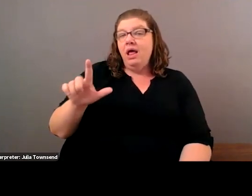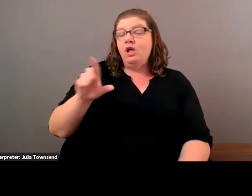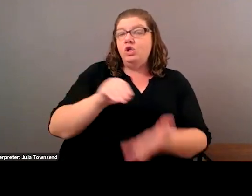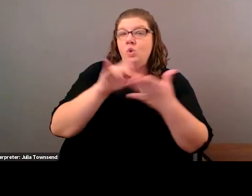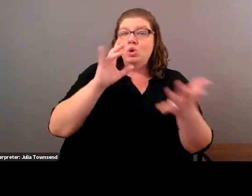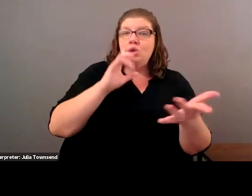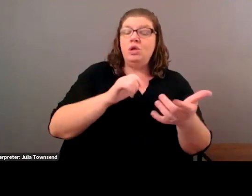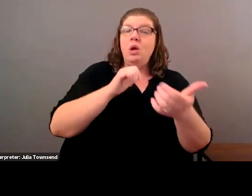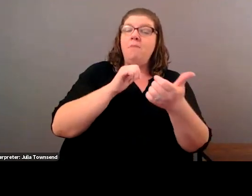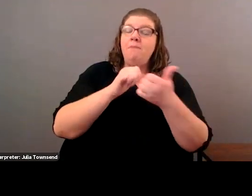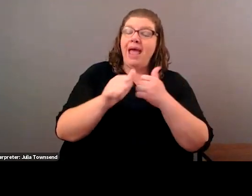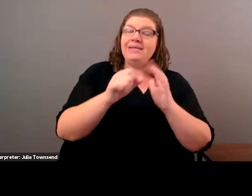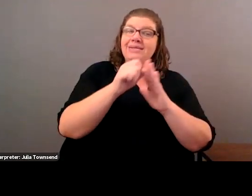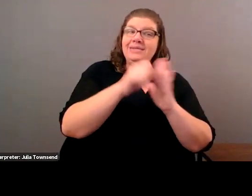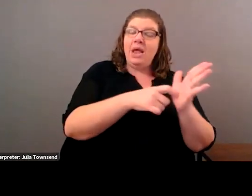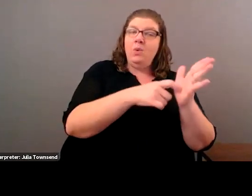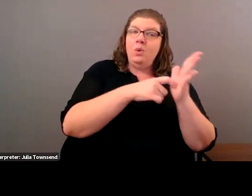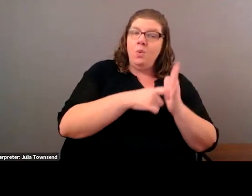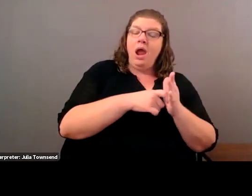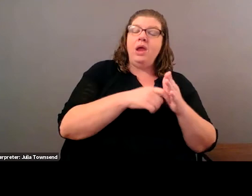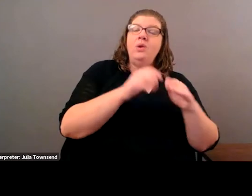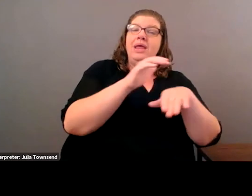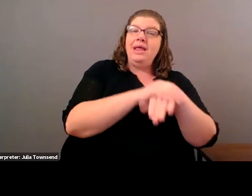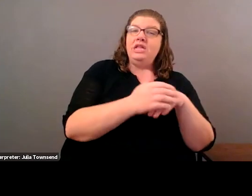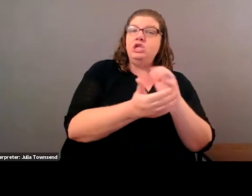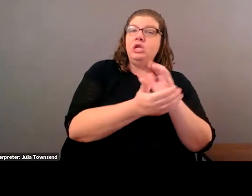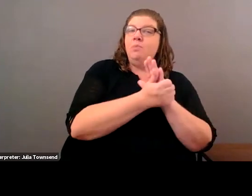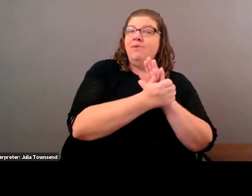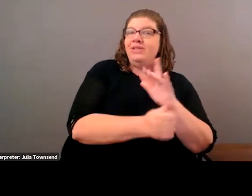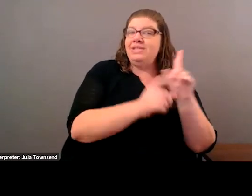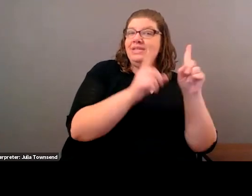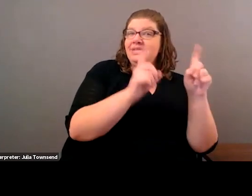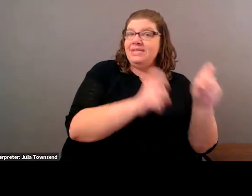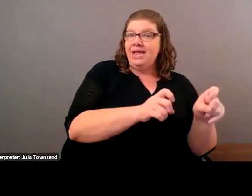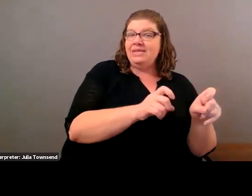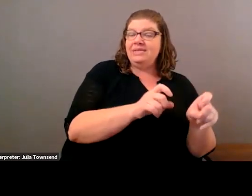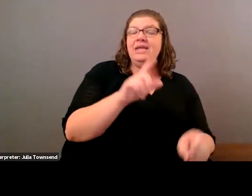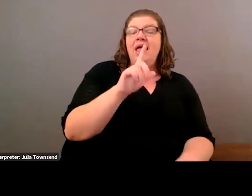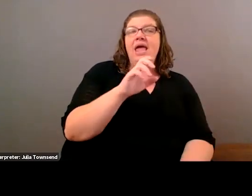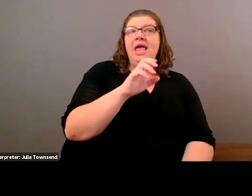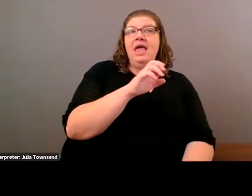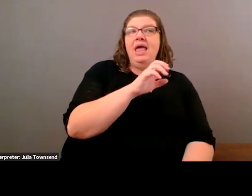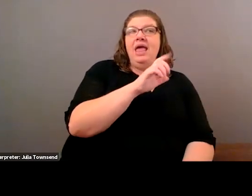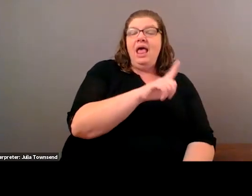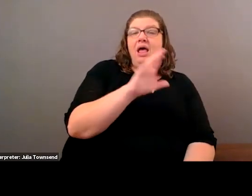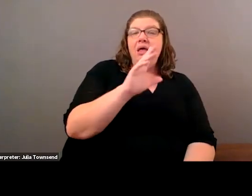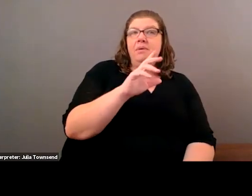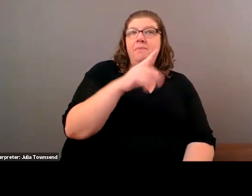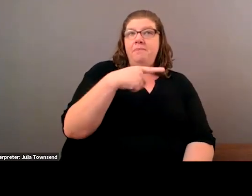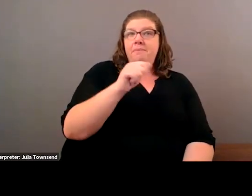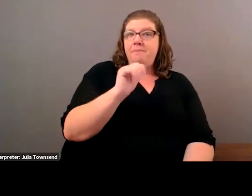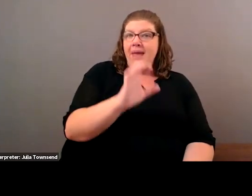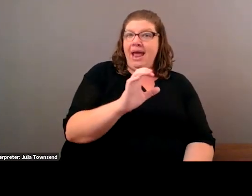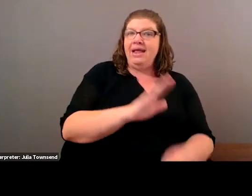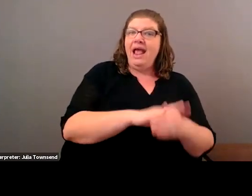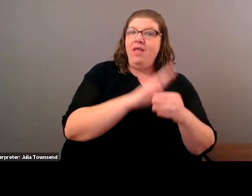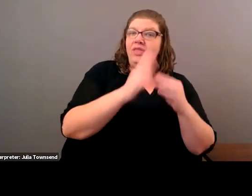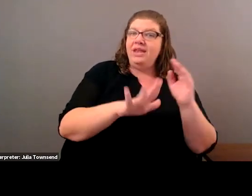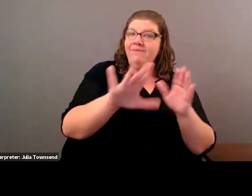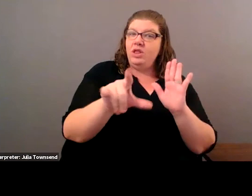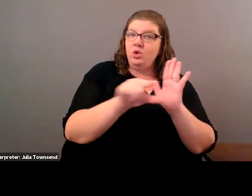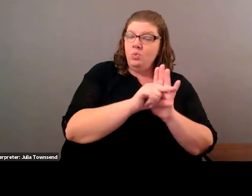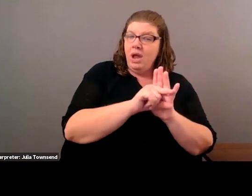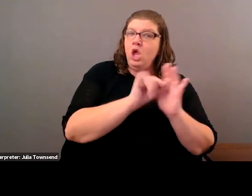the state-required English proficiency test, LPAC, at the end of 5th grade? What are those numbers?